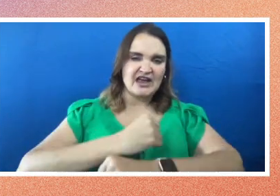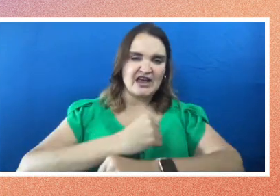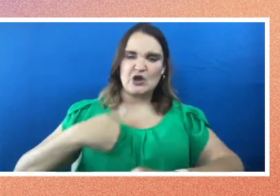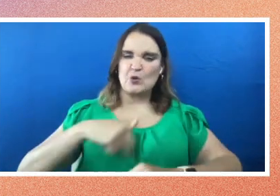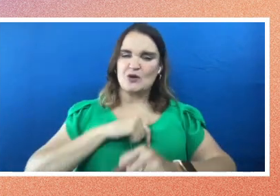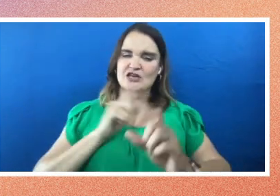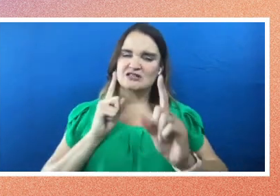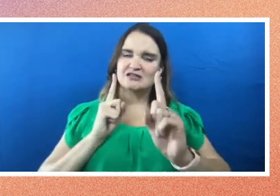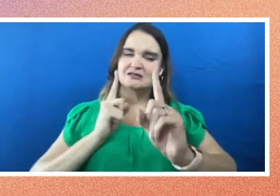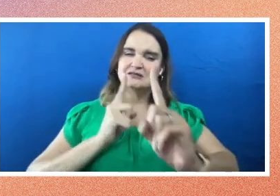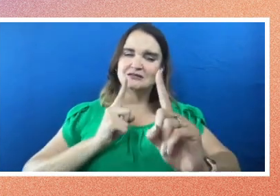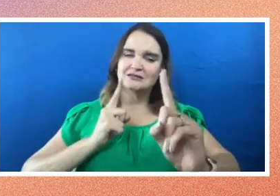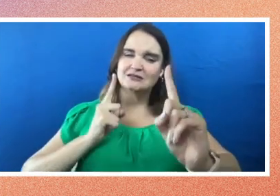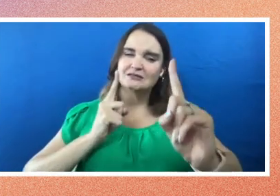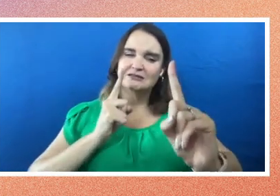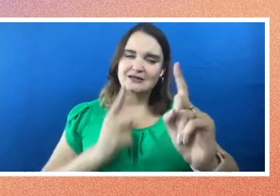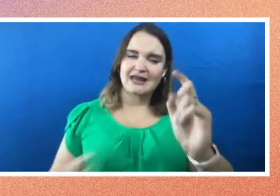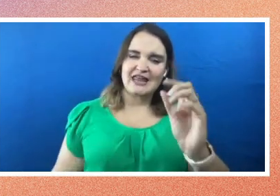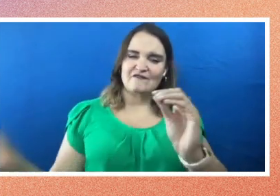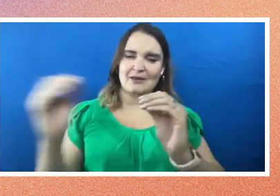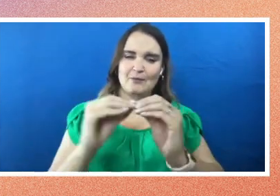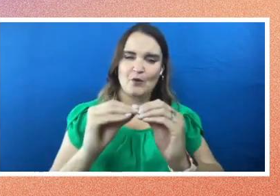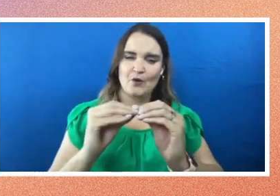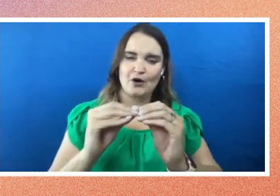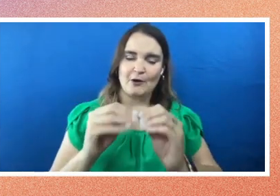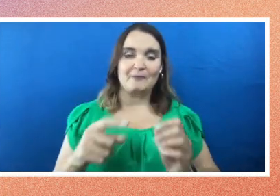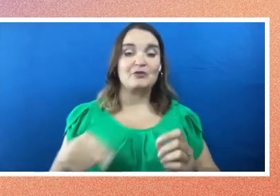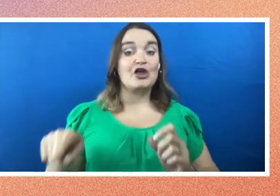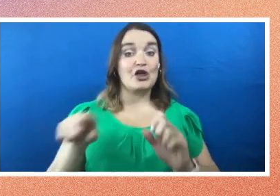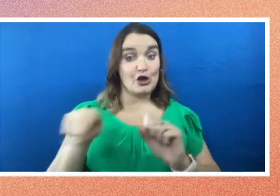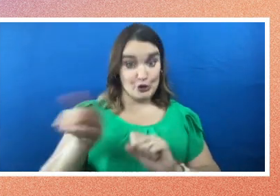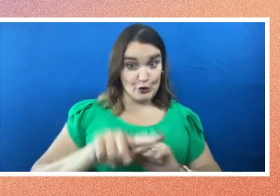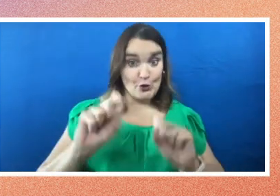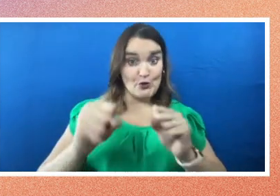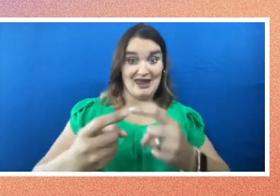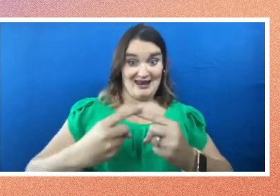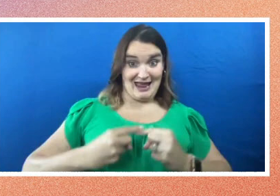even higher. You can count on me to